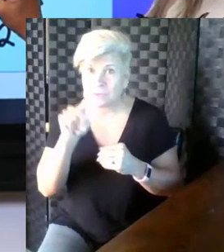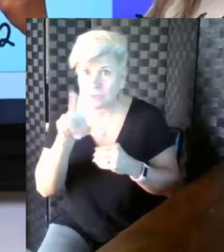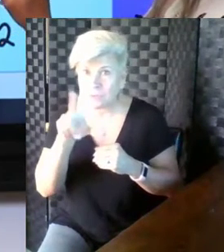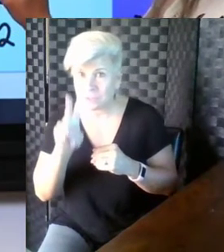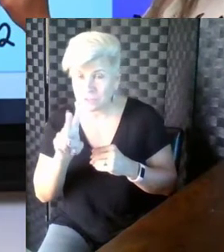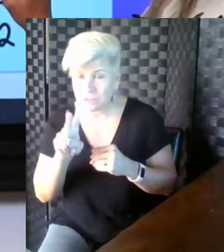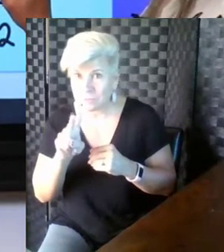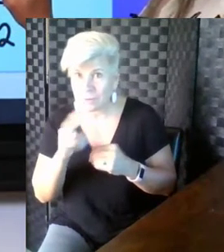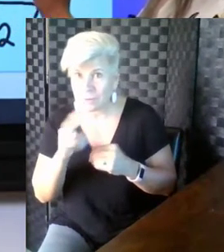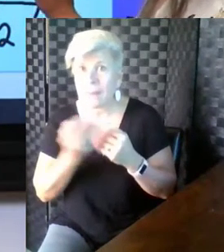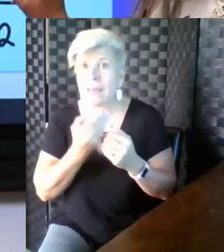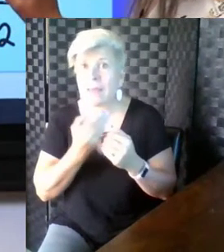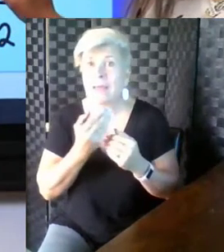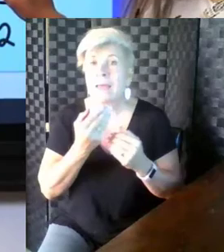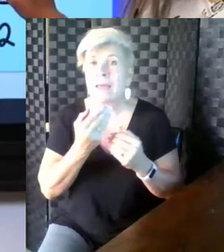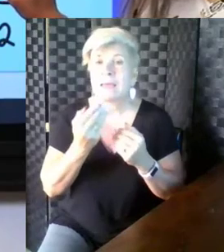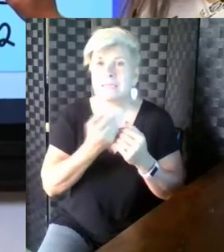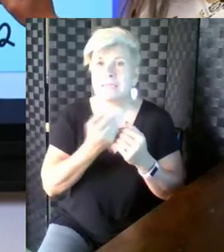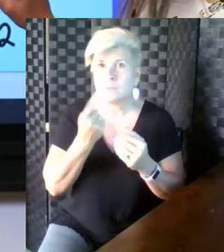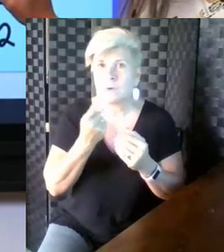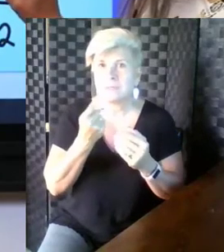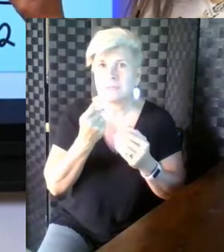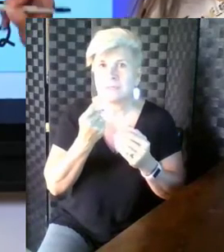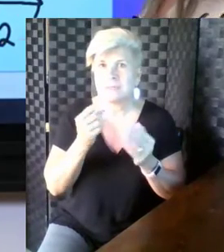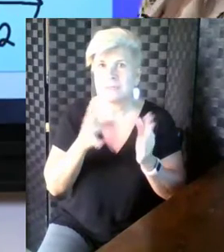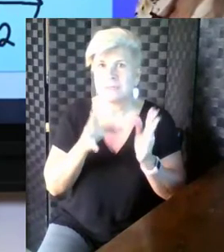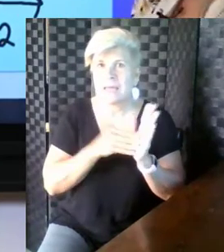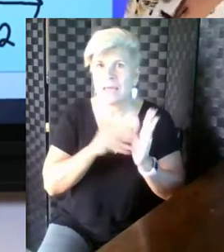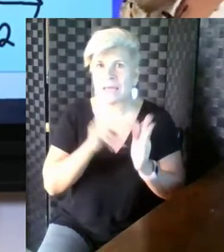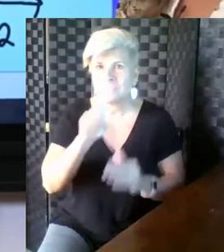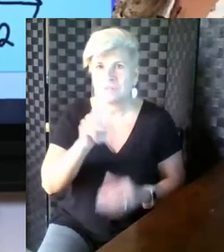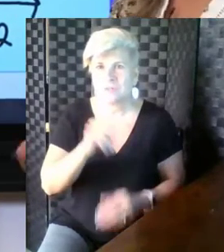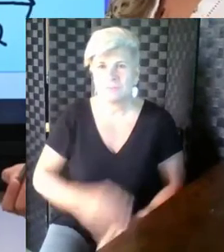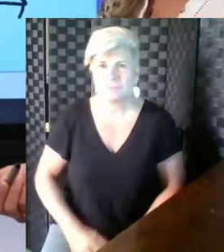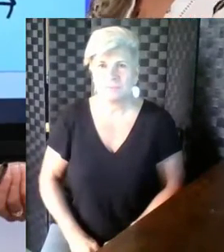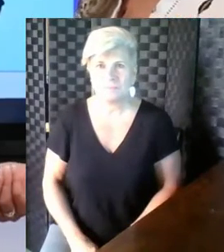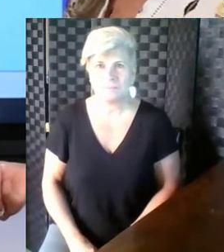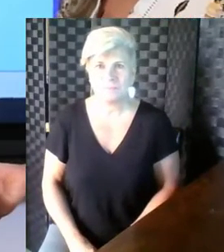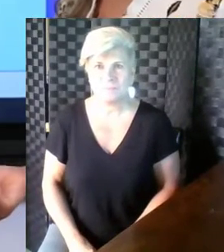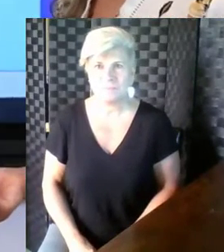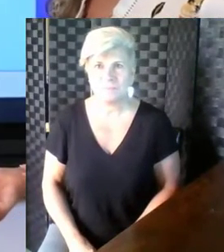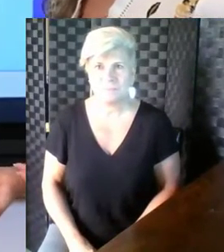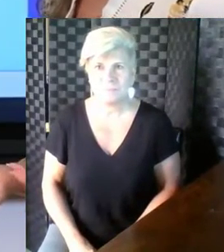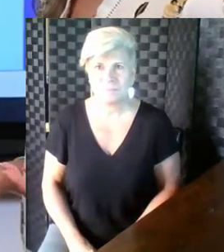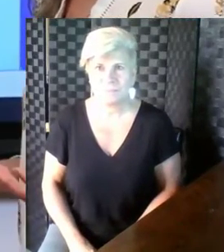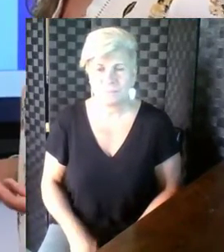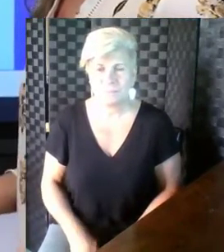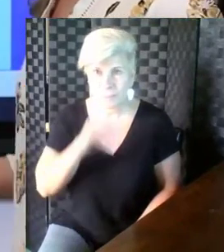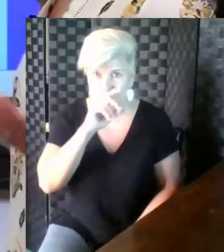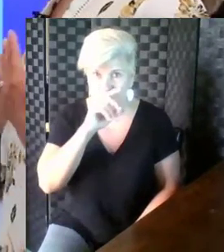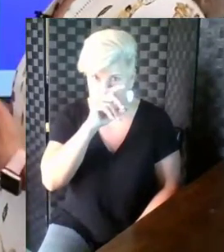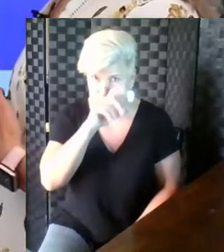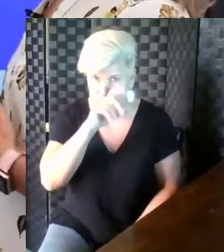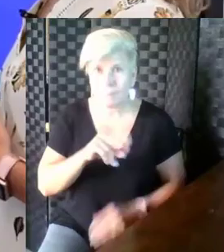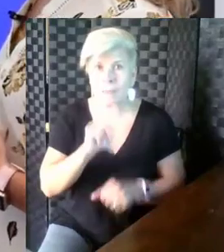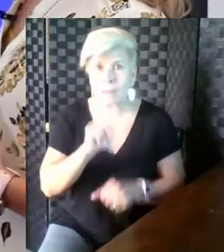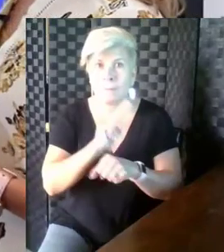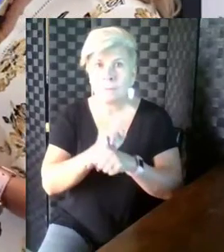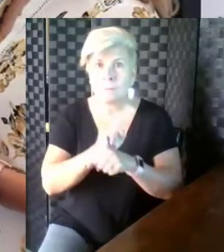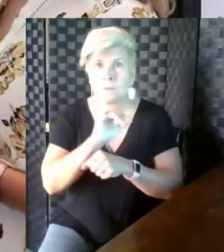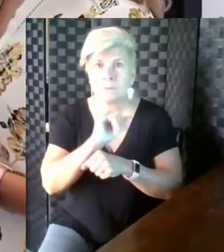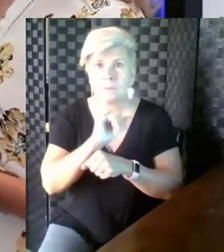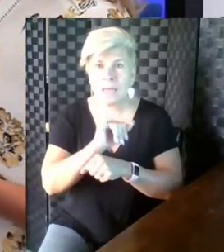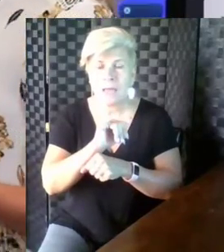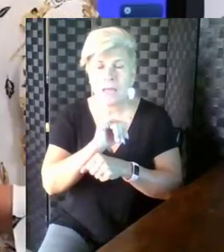last jump, whoa, goodness gracious, is 730 to 732. I'm gonna use